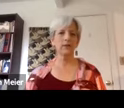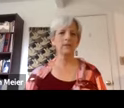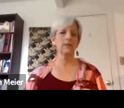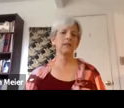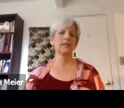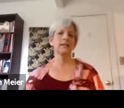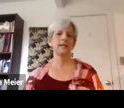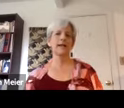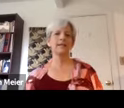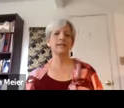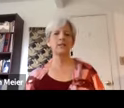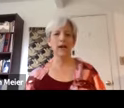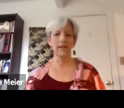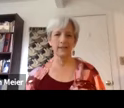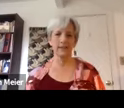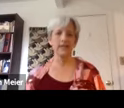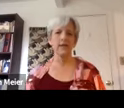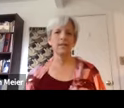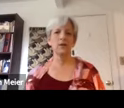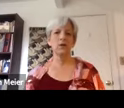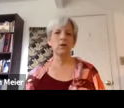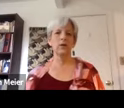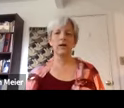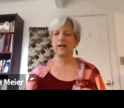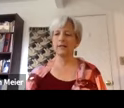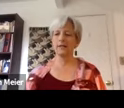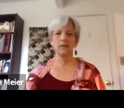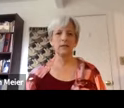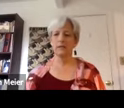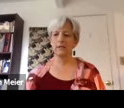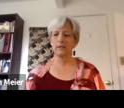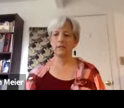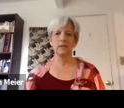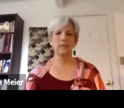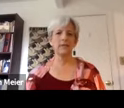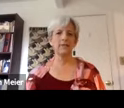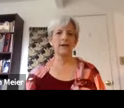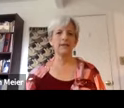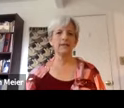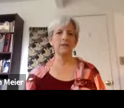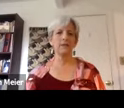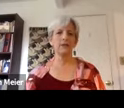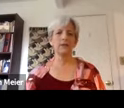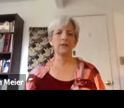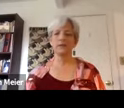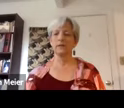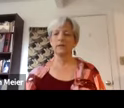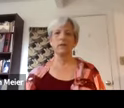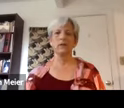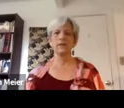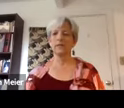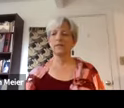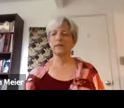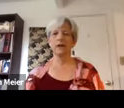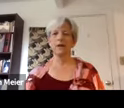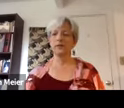With a cross claim of alienation, that escalates drastically. So whereas domestic violence alleging mothers